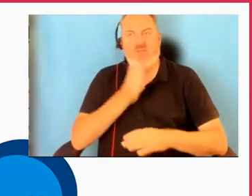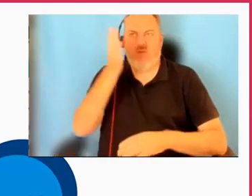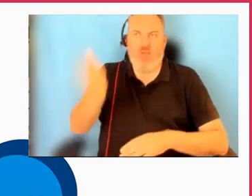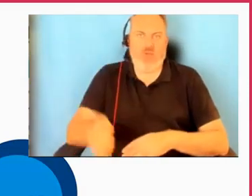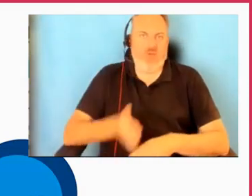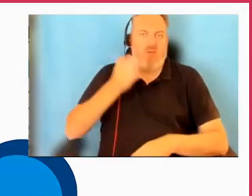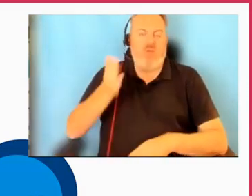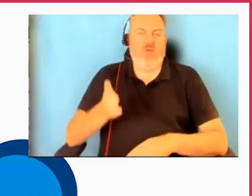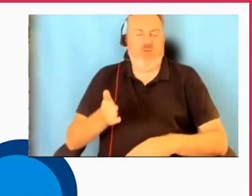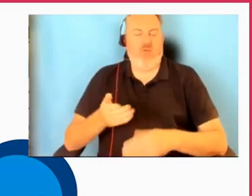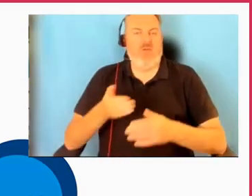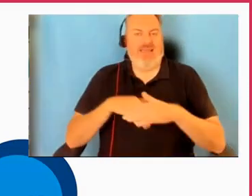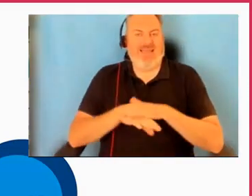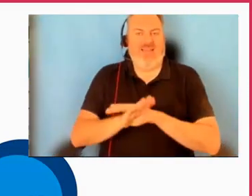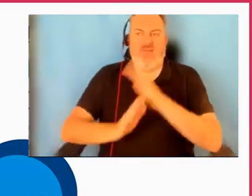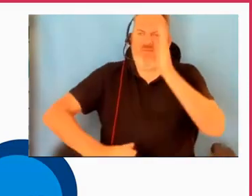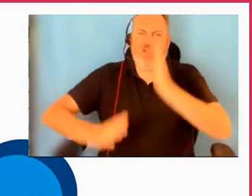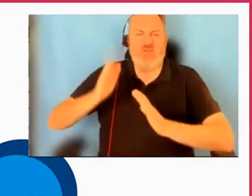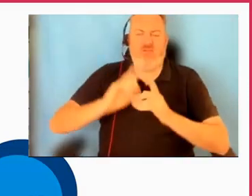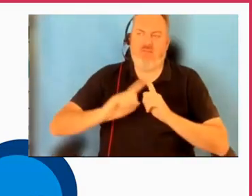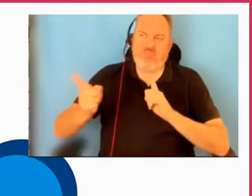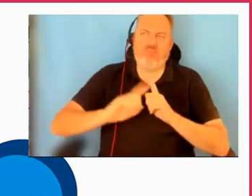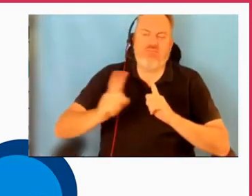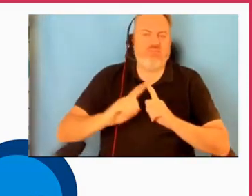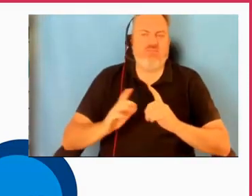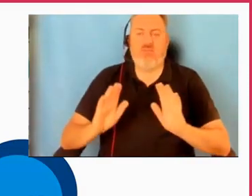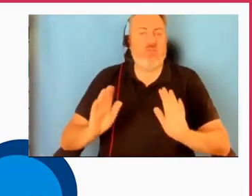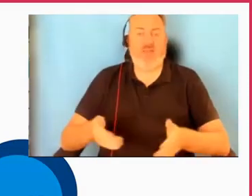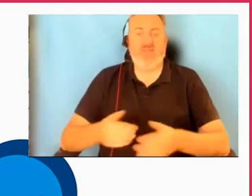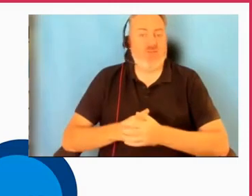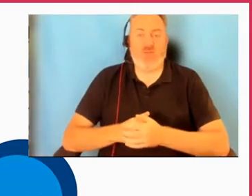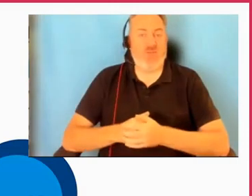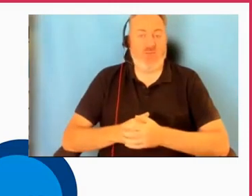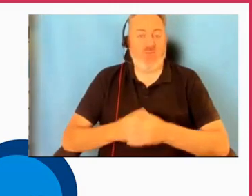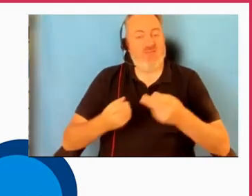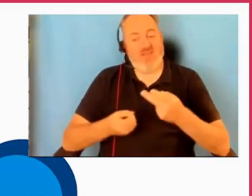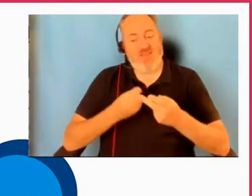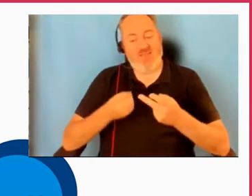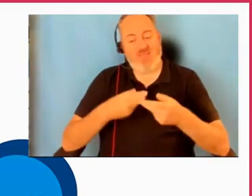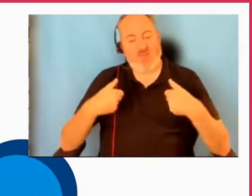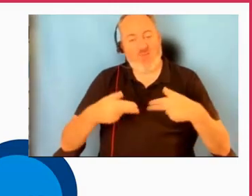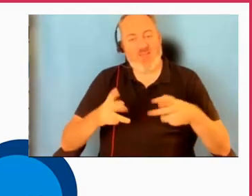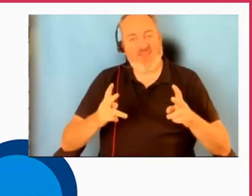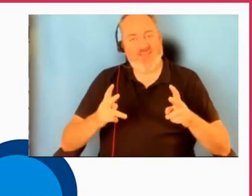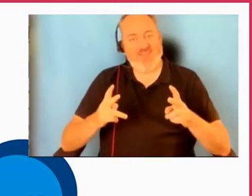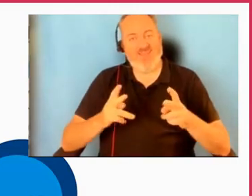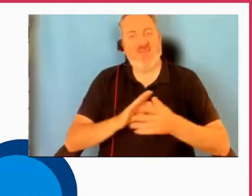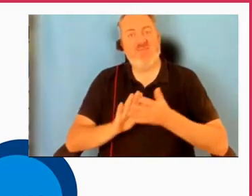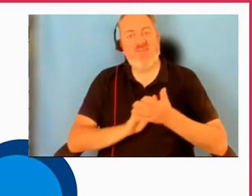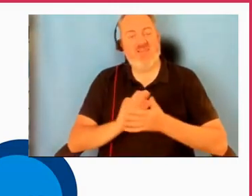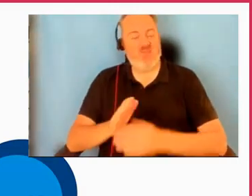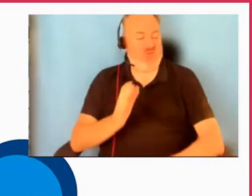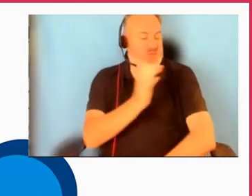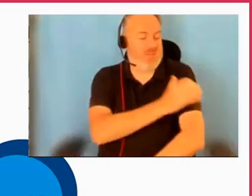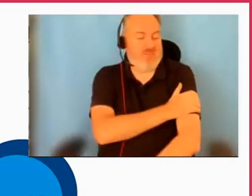to an in-person appointment with their healthcare professional to take their blood pressure monitor,